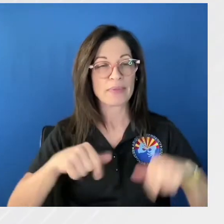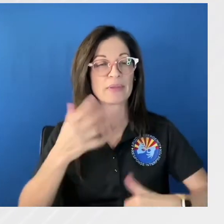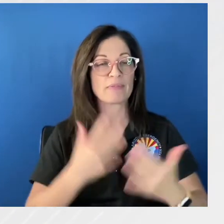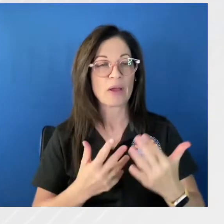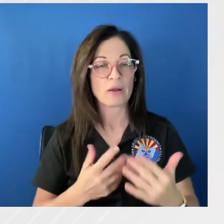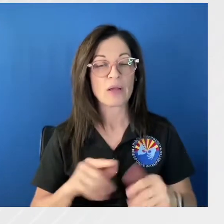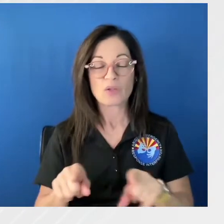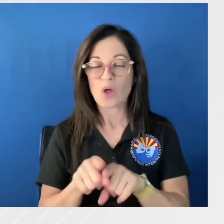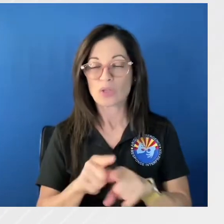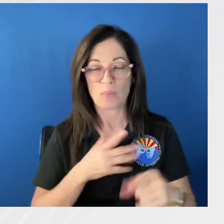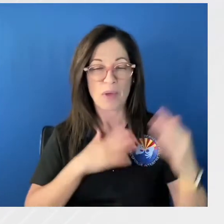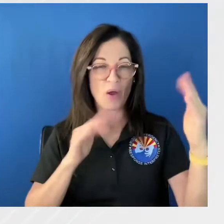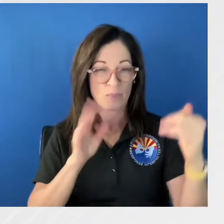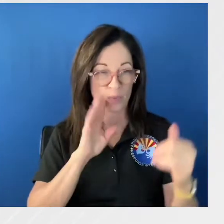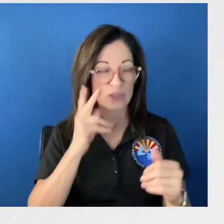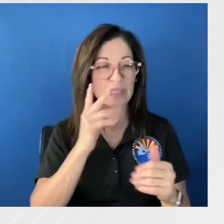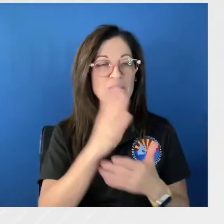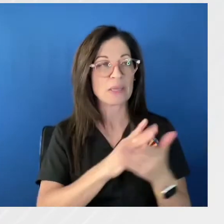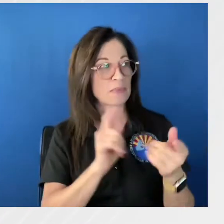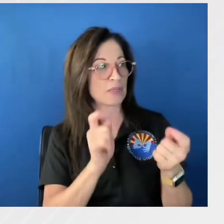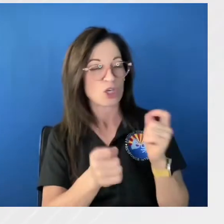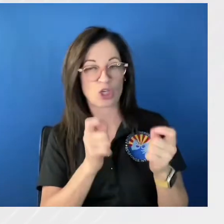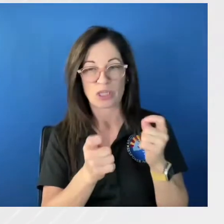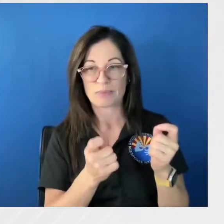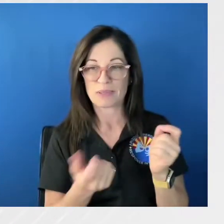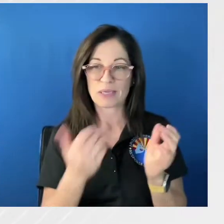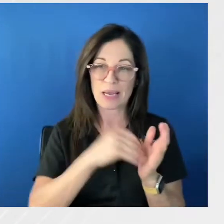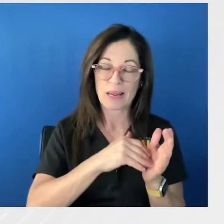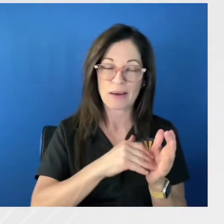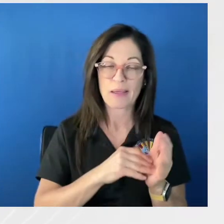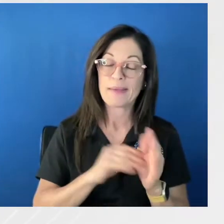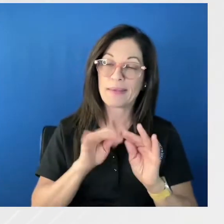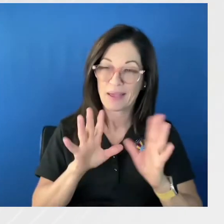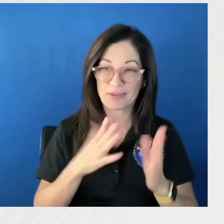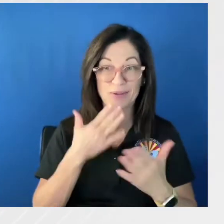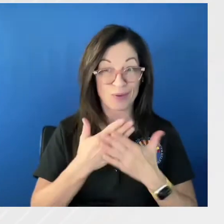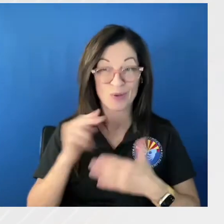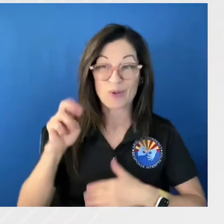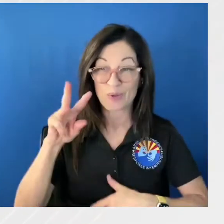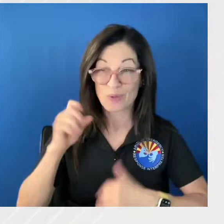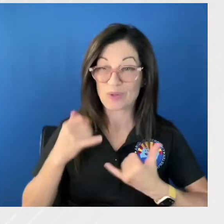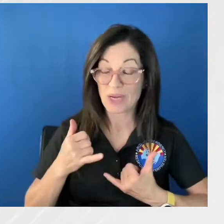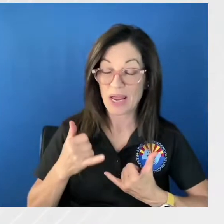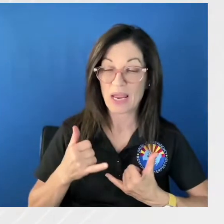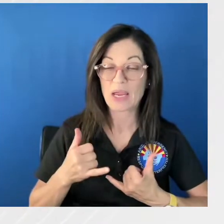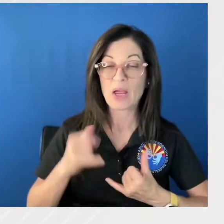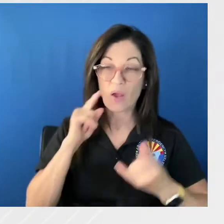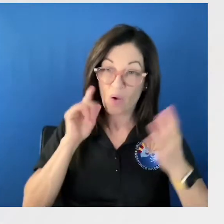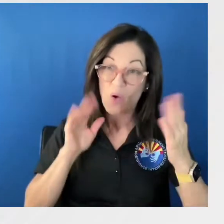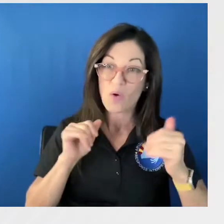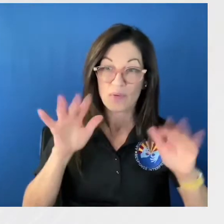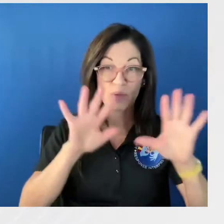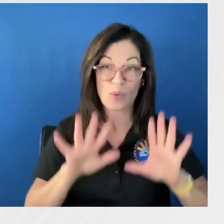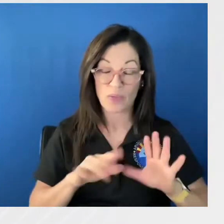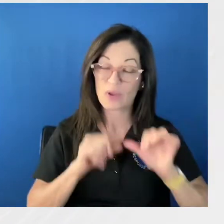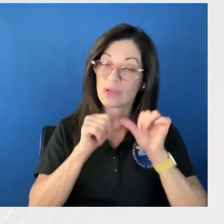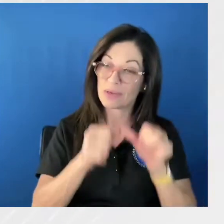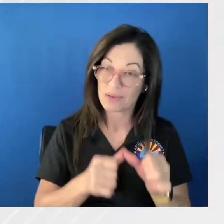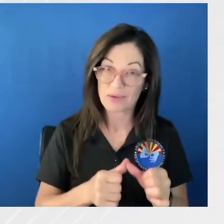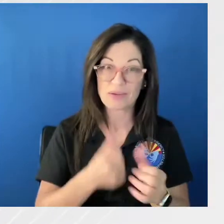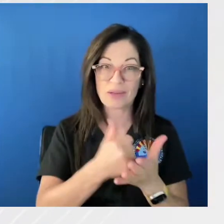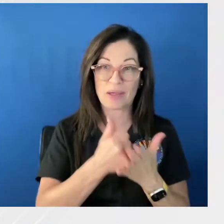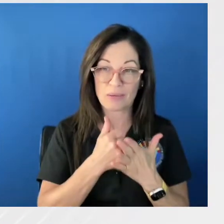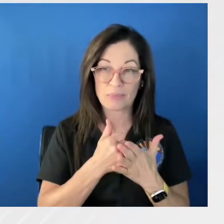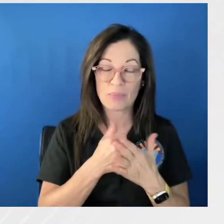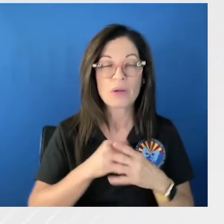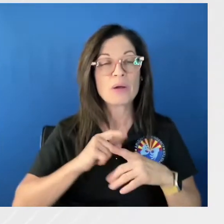that you're going to see some of these adjustments. Obviously, we got some good news today as what's happening. Hopefully the weather continues to cooperate with us. But